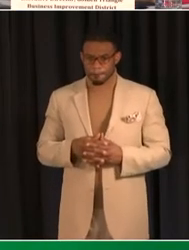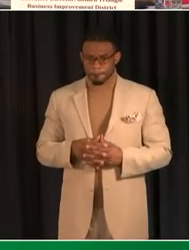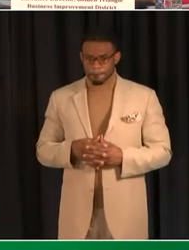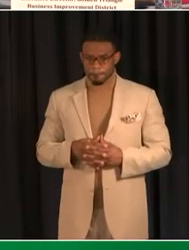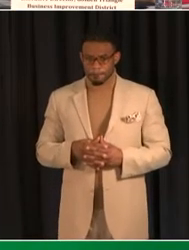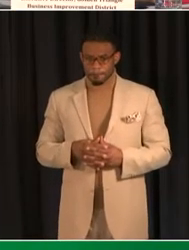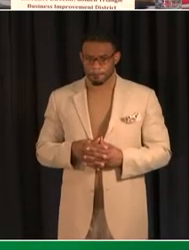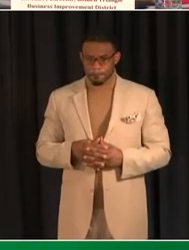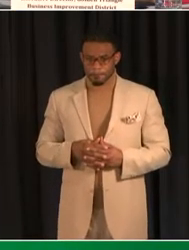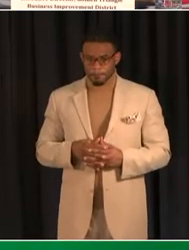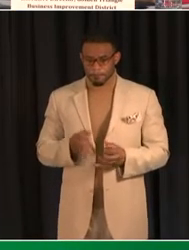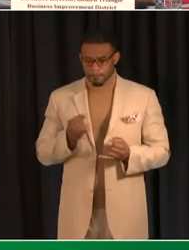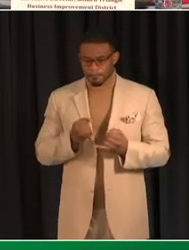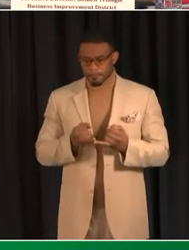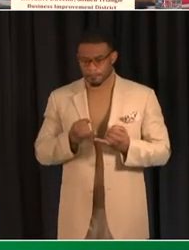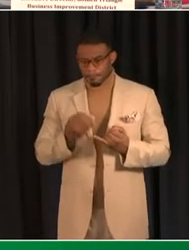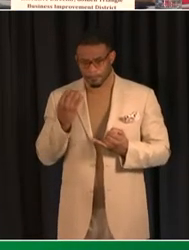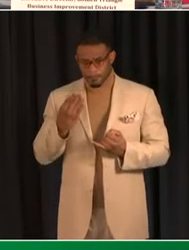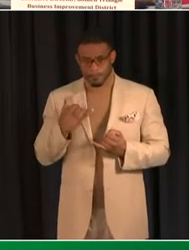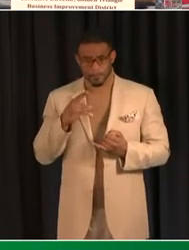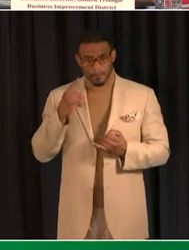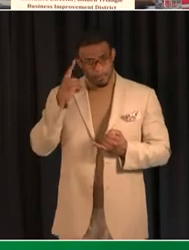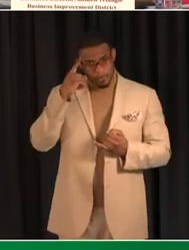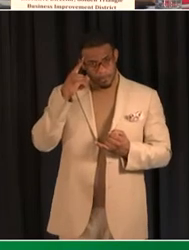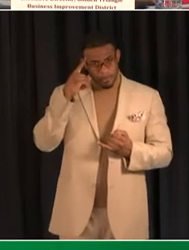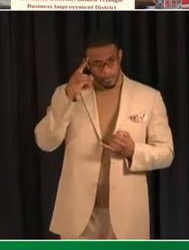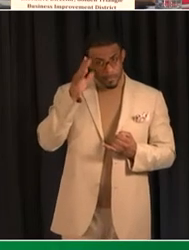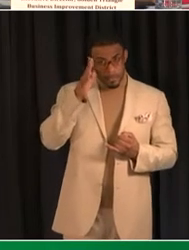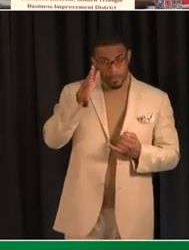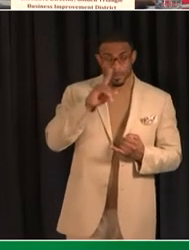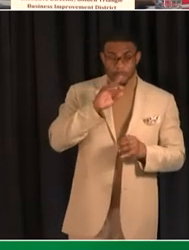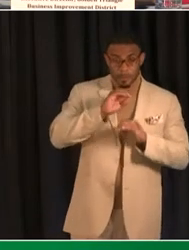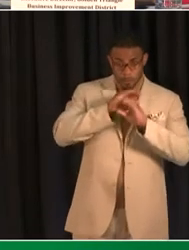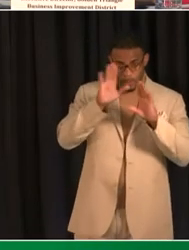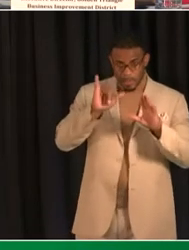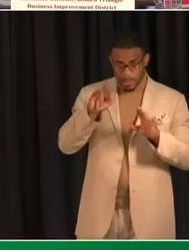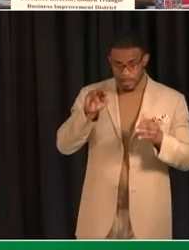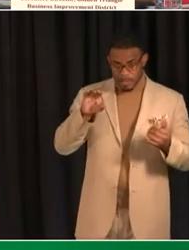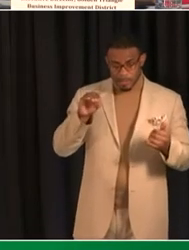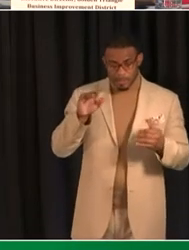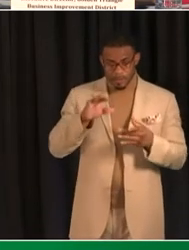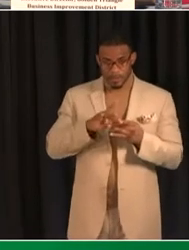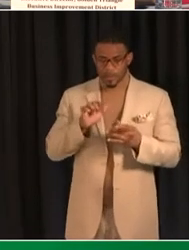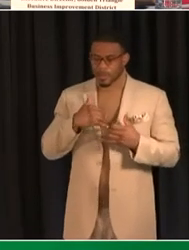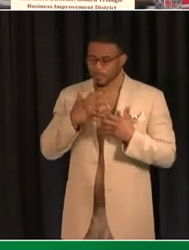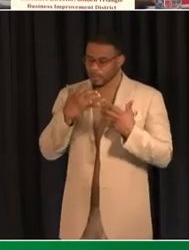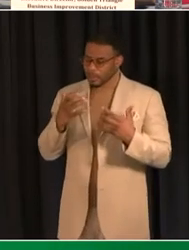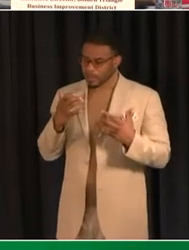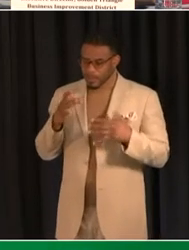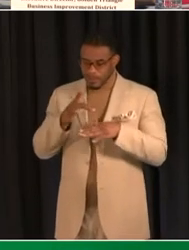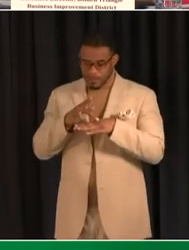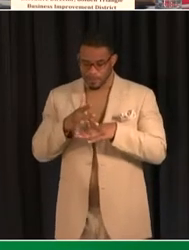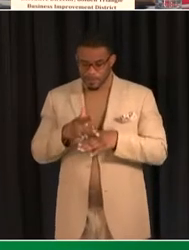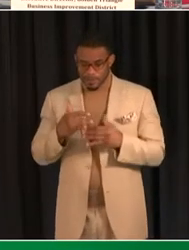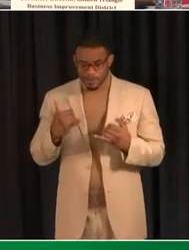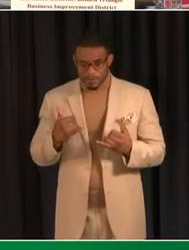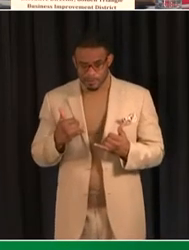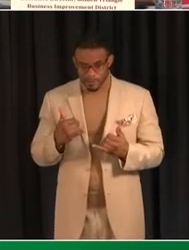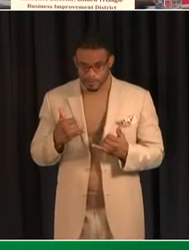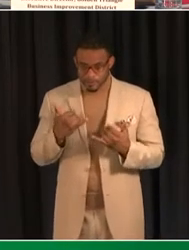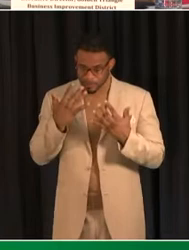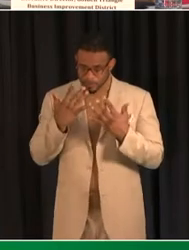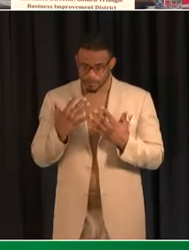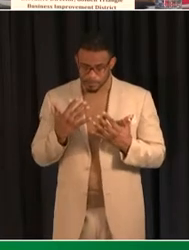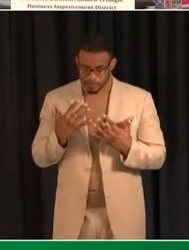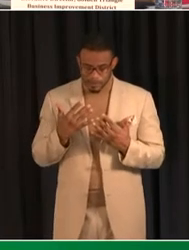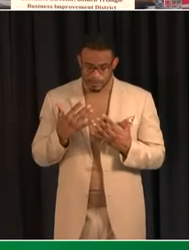questions. The final thing is, I do think the future is bright. Like Neil said, we have a lot of vacancies